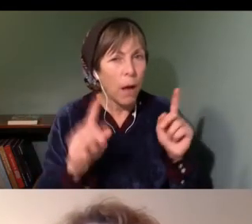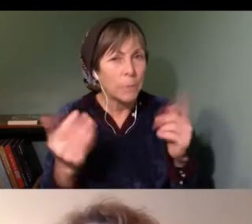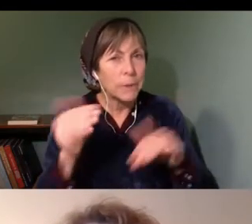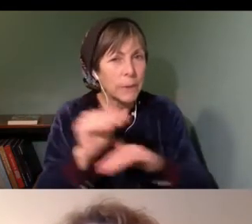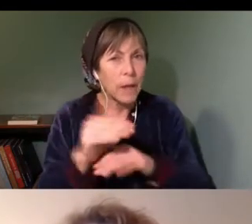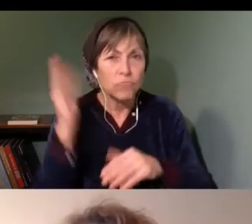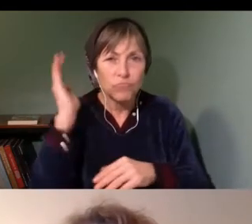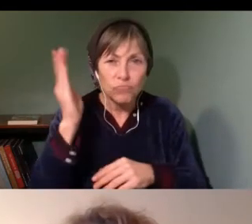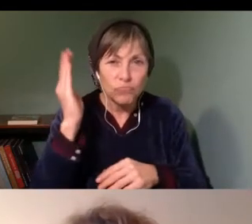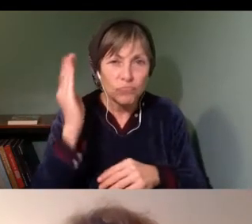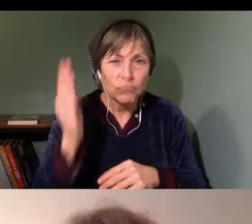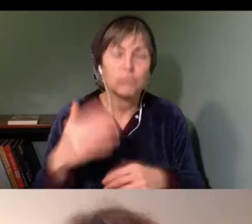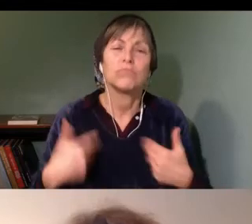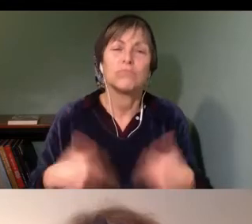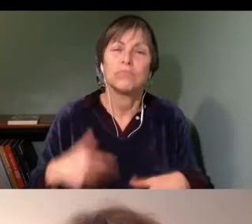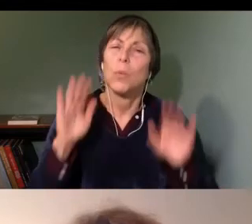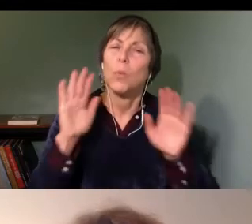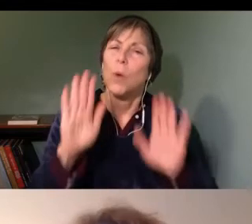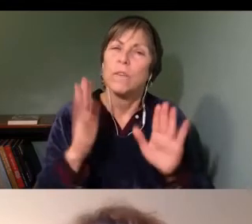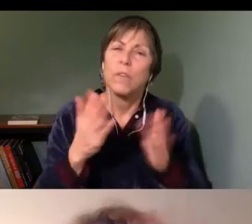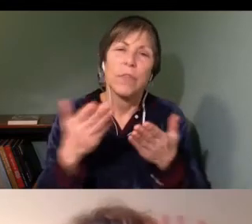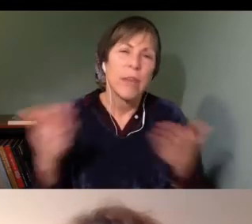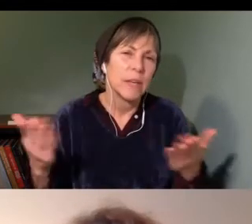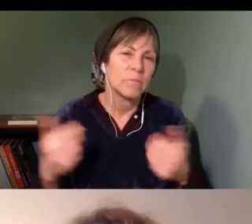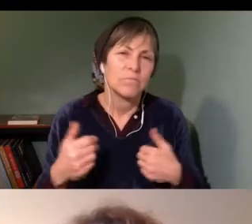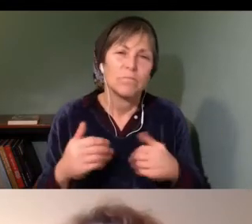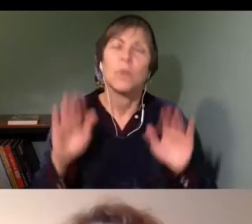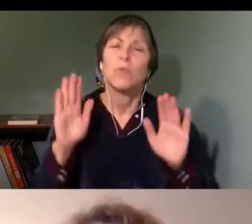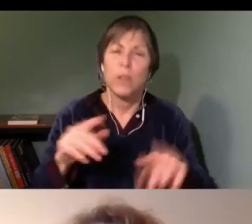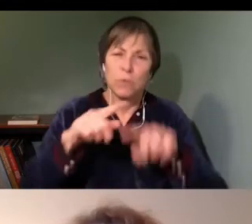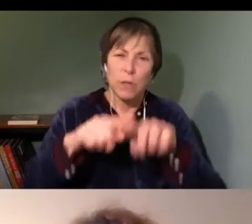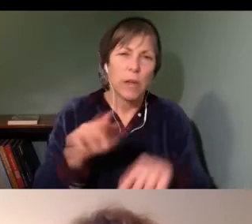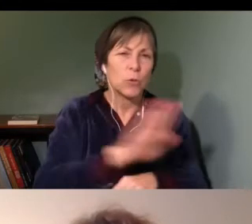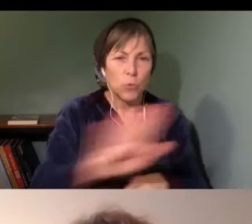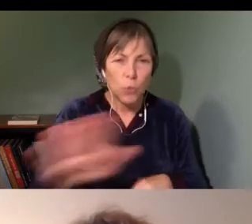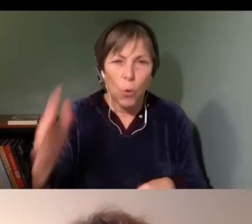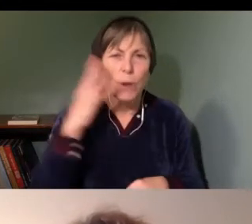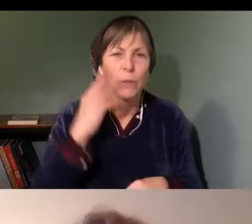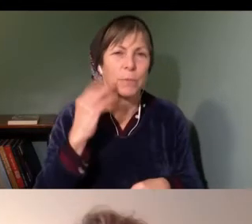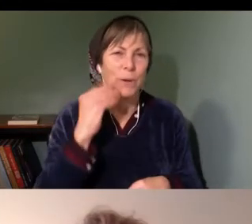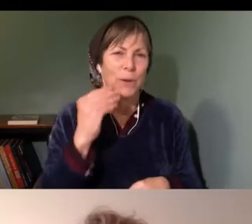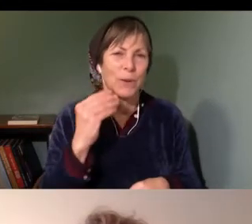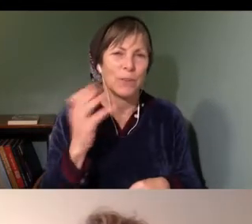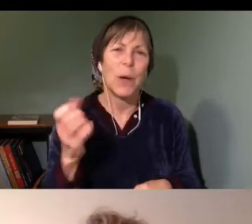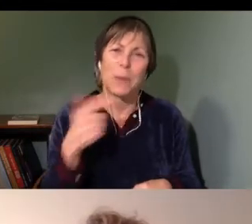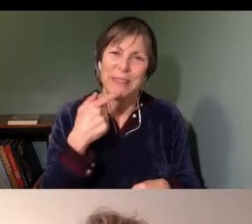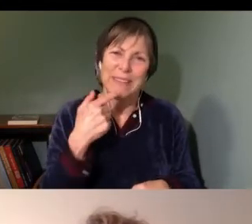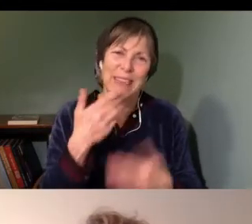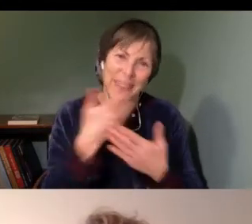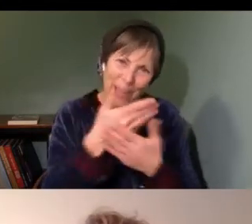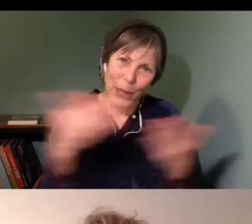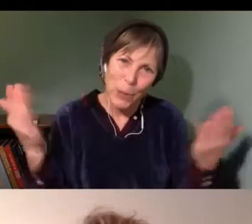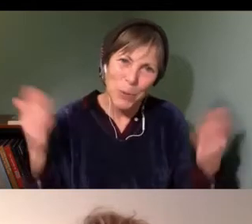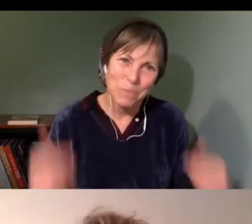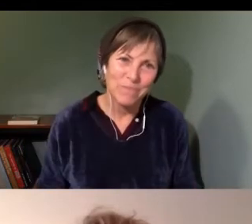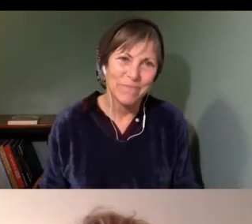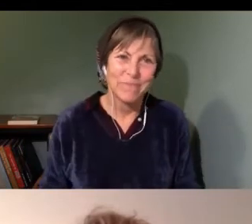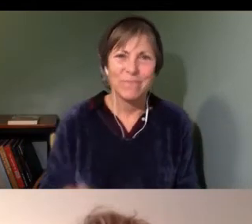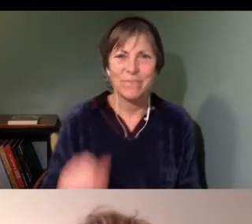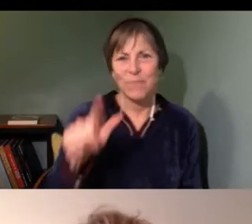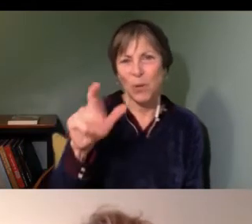it's a wonderful innovation here and so it's great to be able to rely on your experience and i just wanted to say thank you thank you